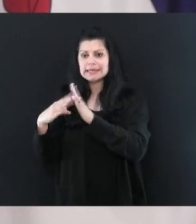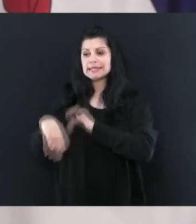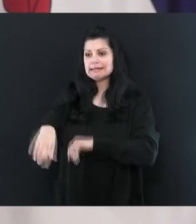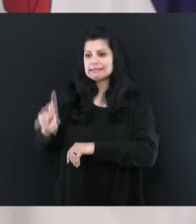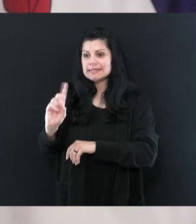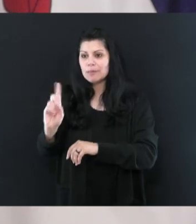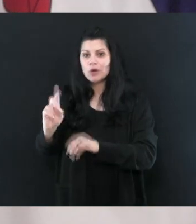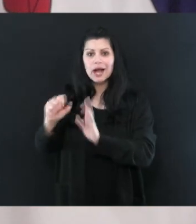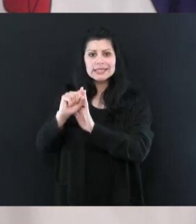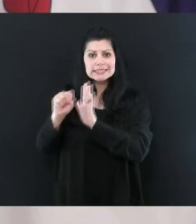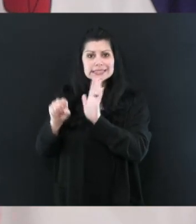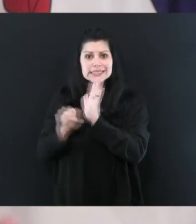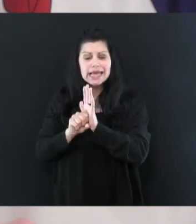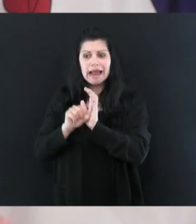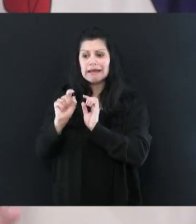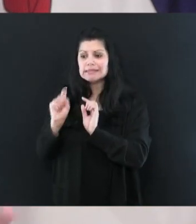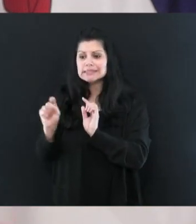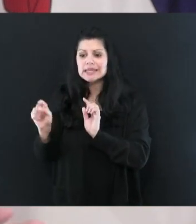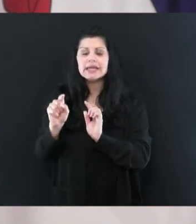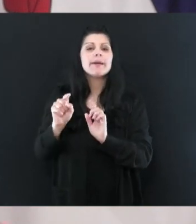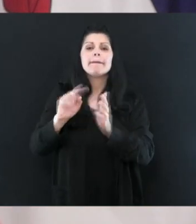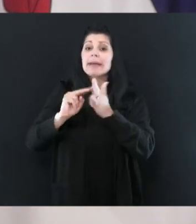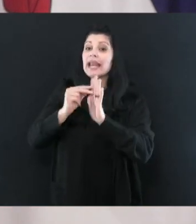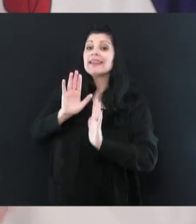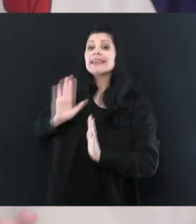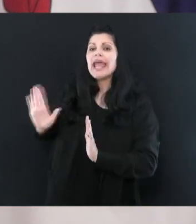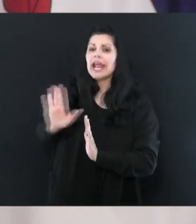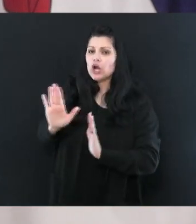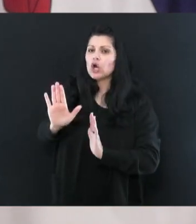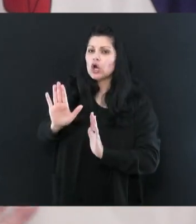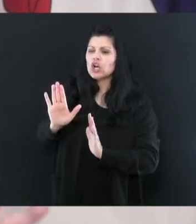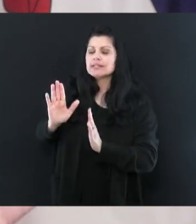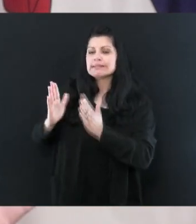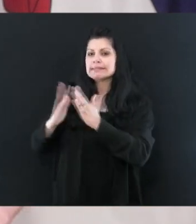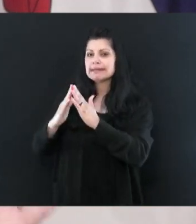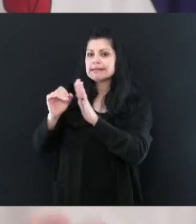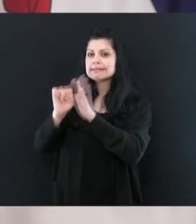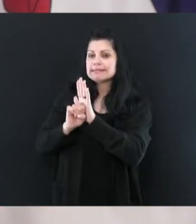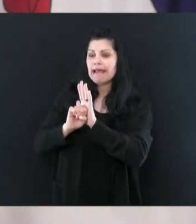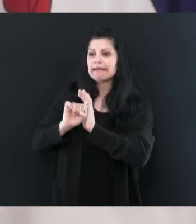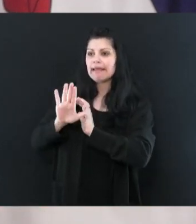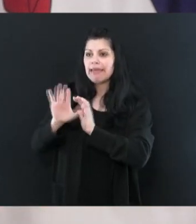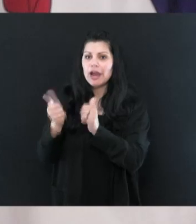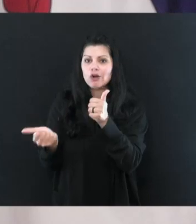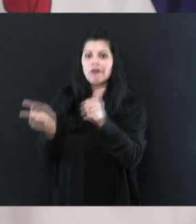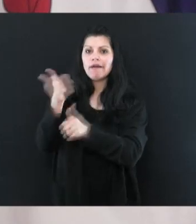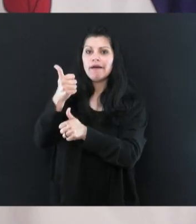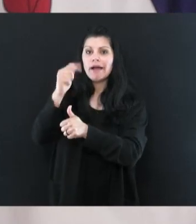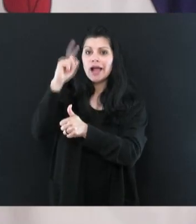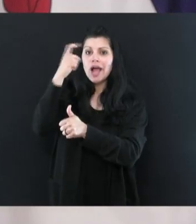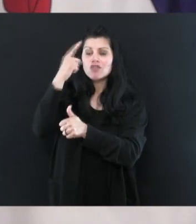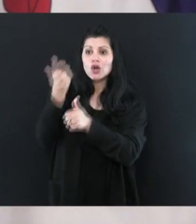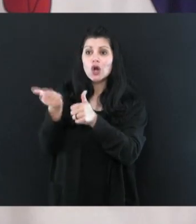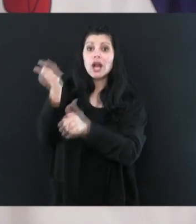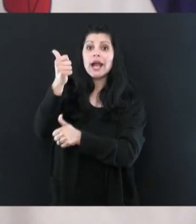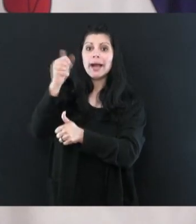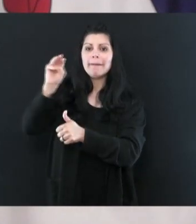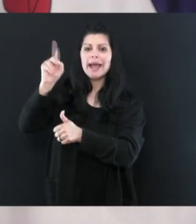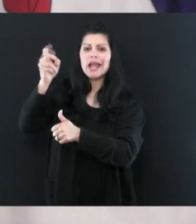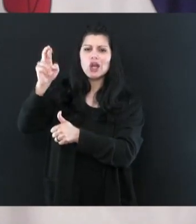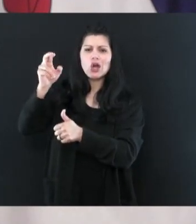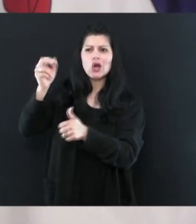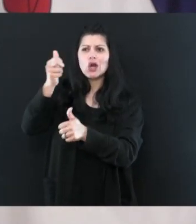Democrat by the leaders of those states, the governors, or the mayors of those cities, had run up